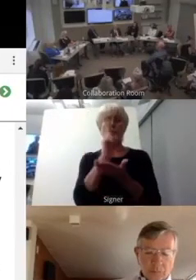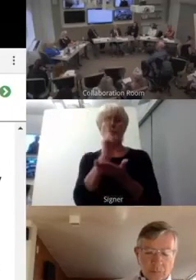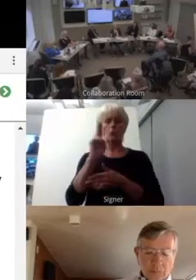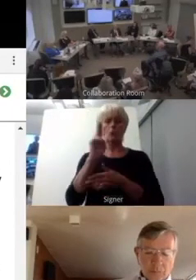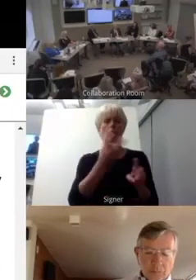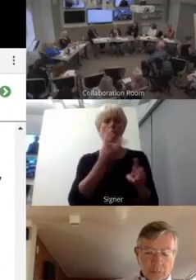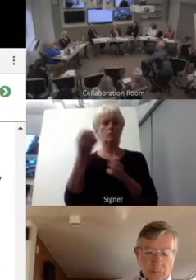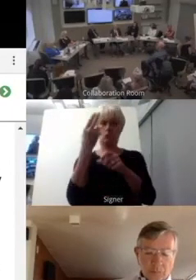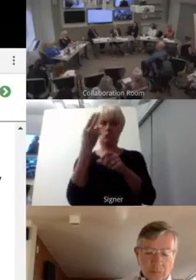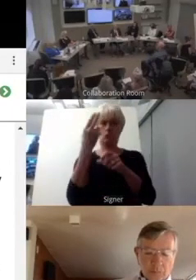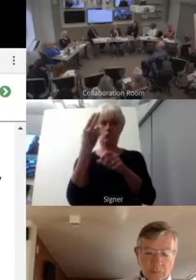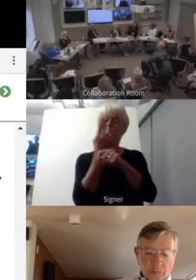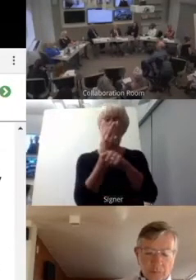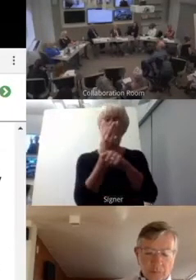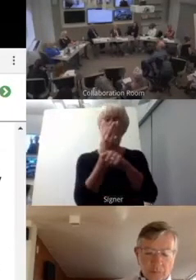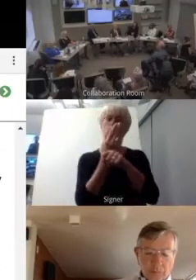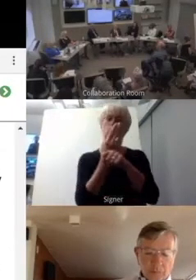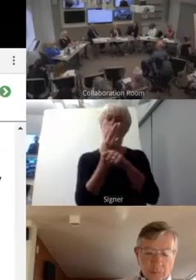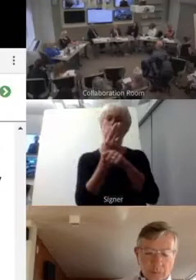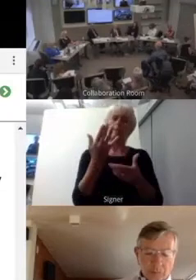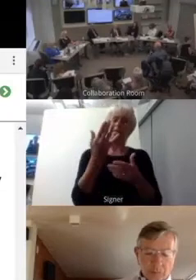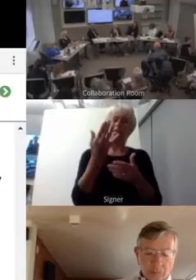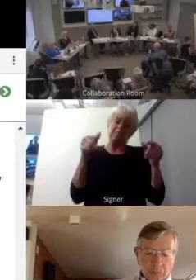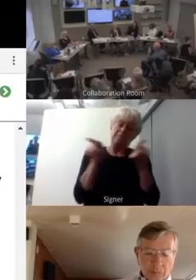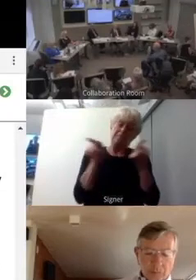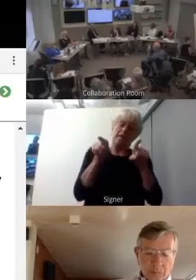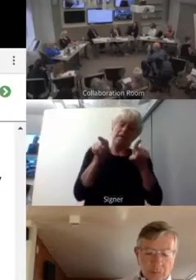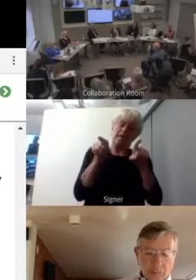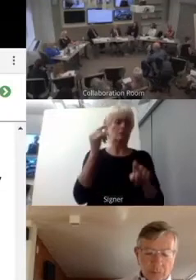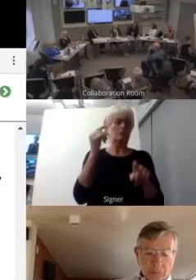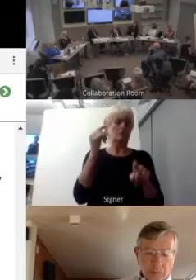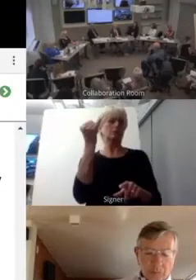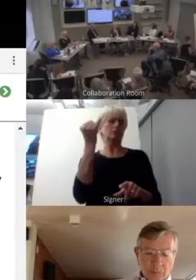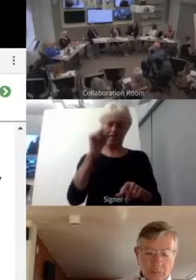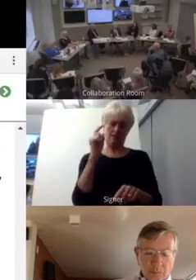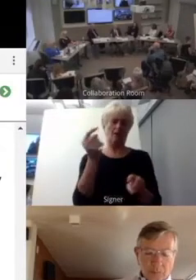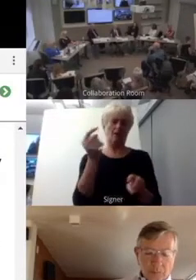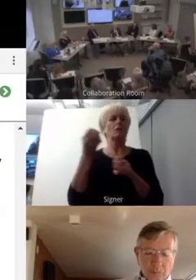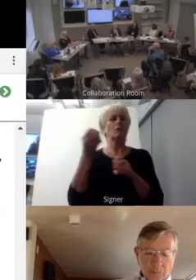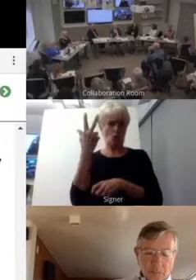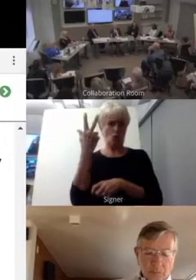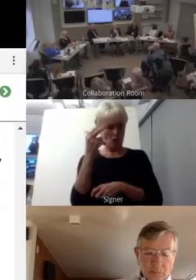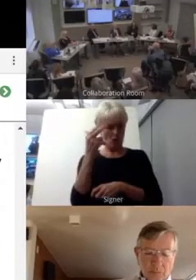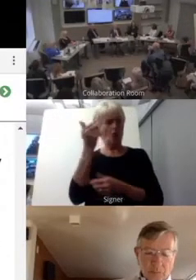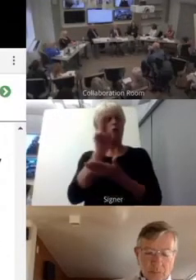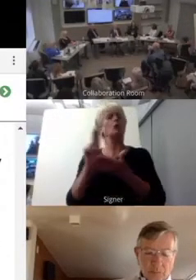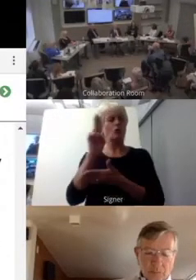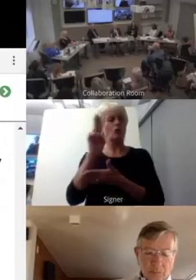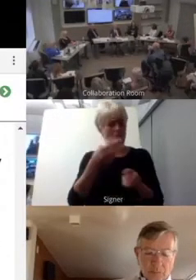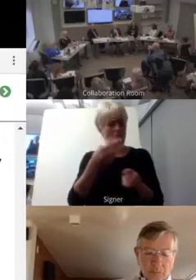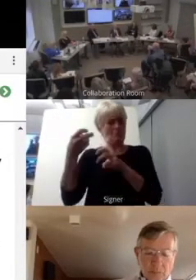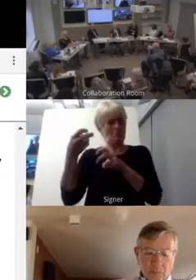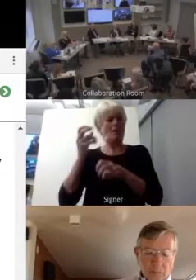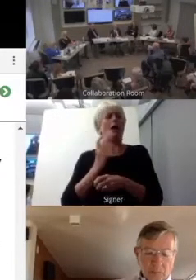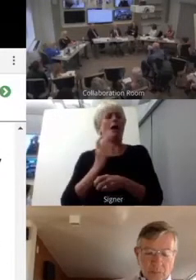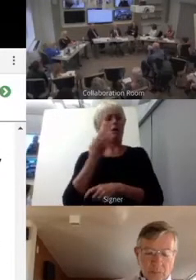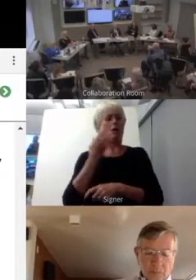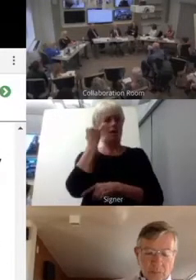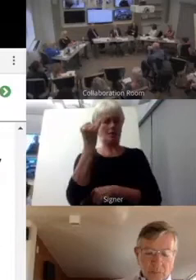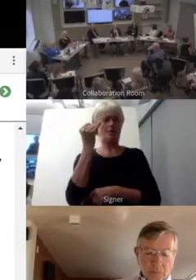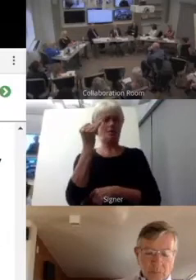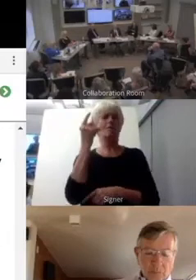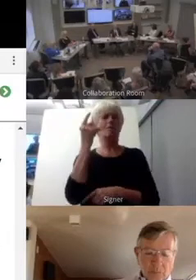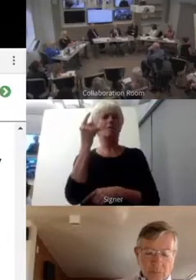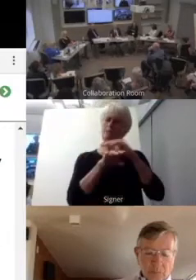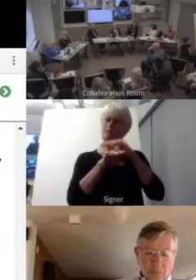same wording, but the exact same methodology for achieving accessibility in their products. The benefit to that